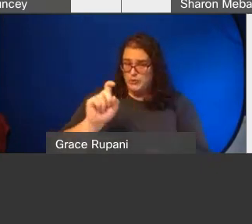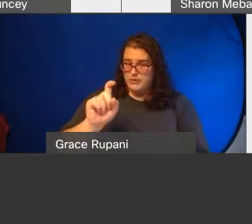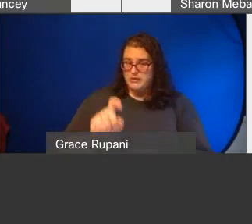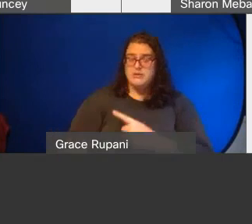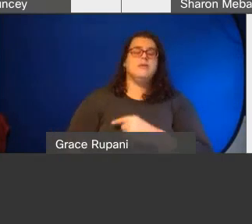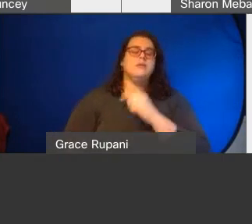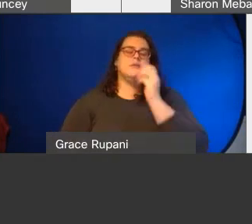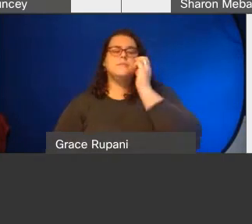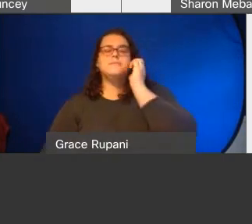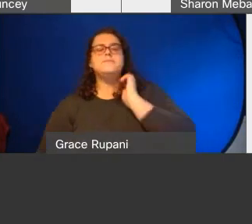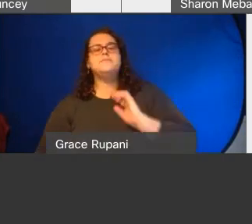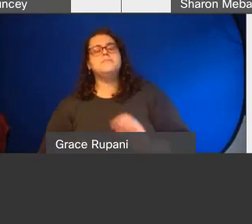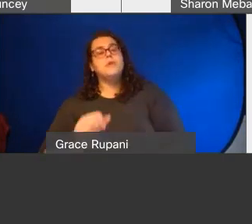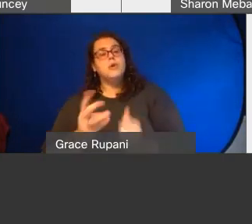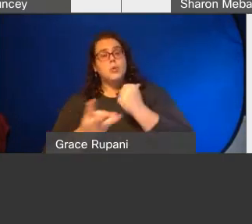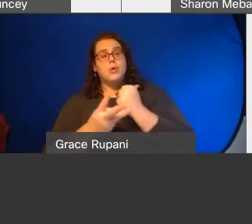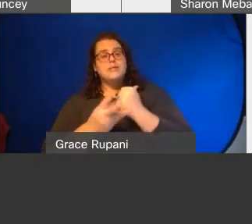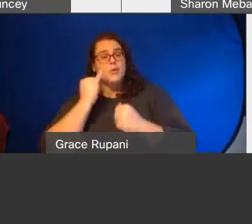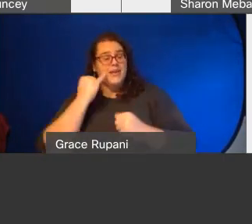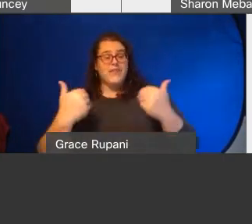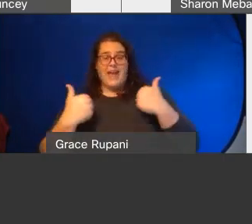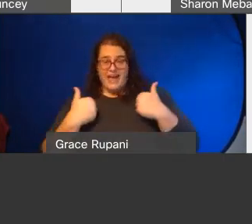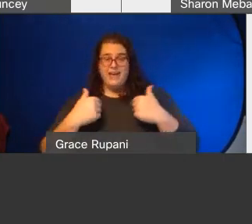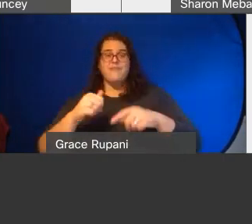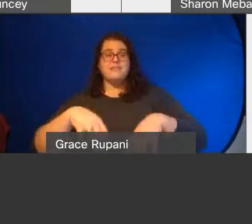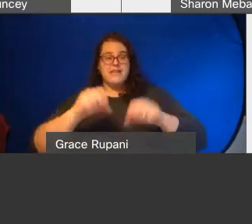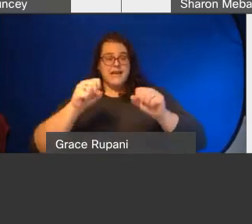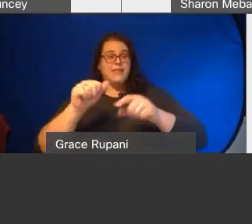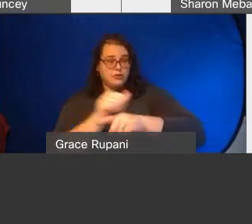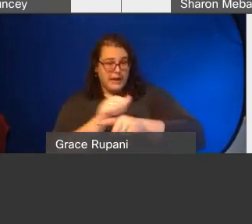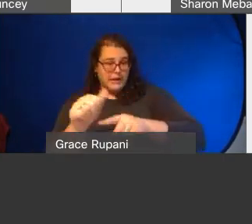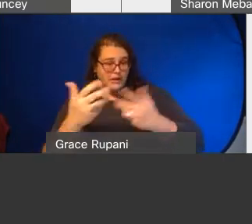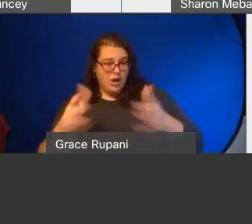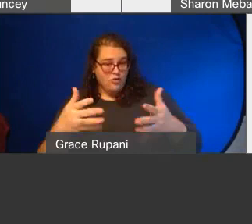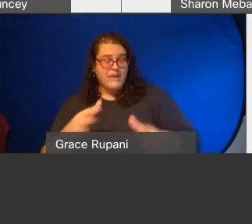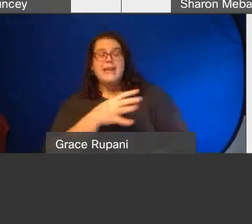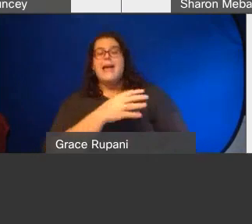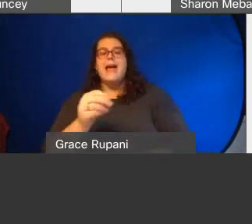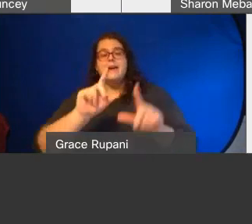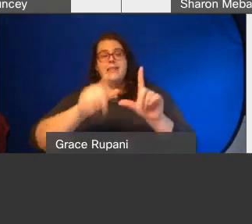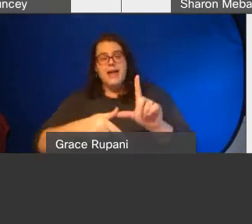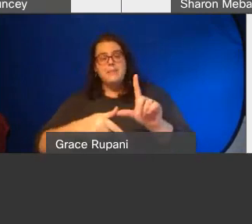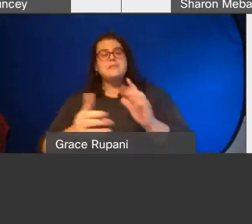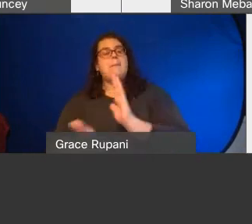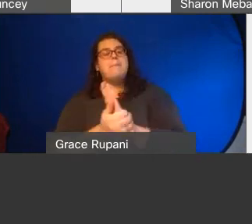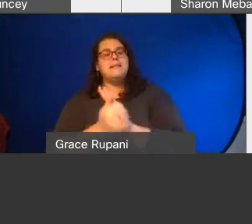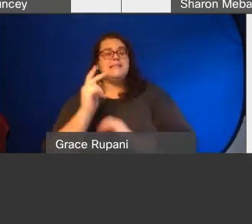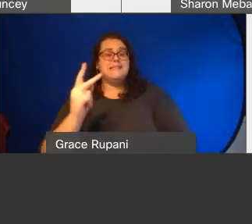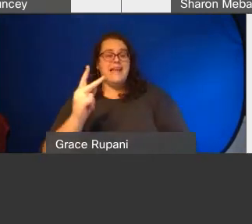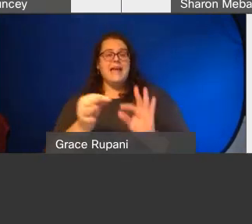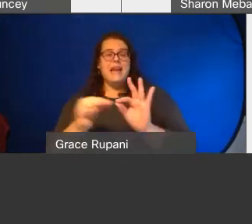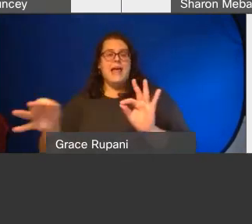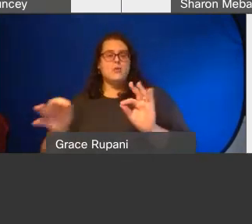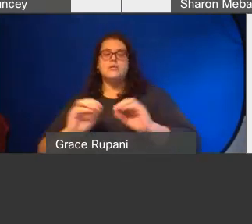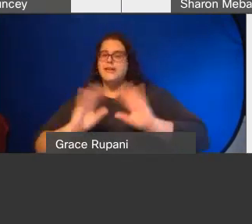training and it has lapsed, the Appendix K language is clear that we